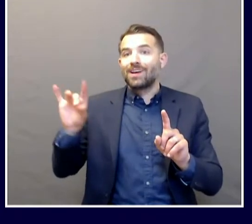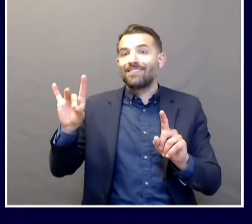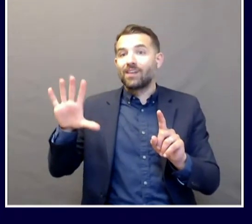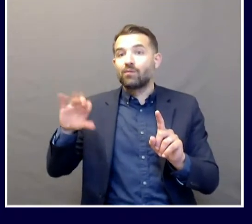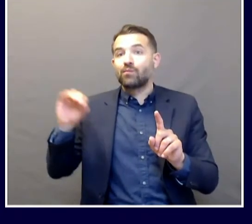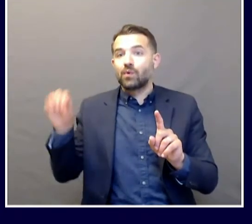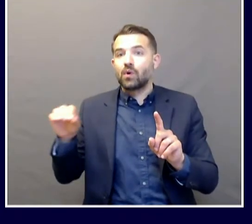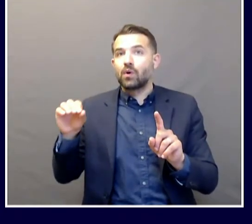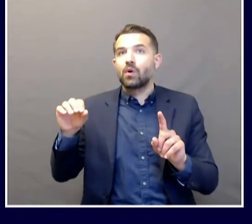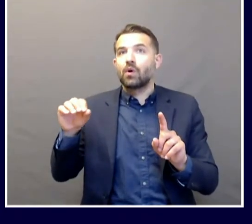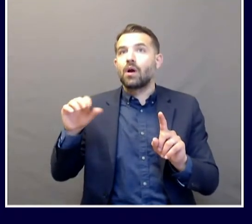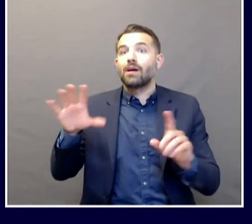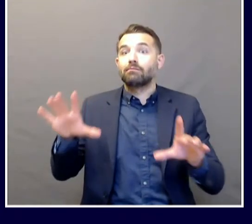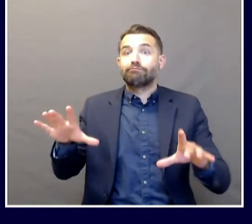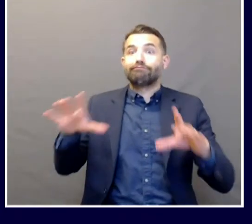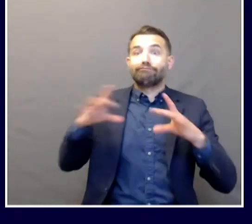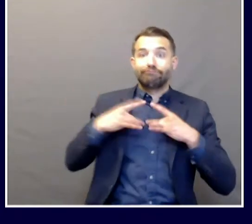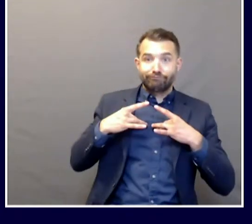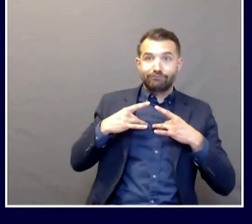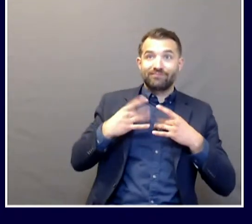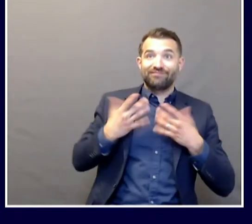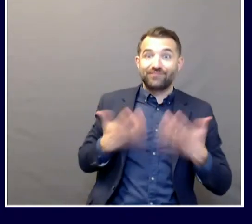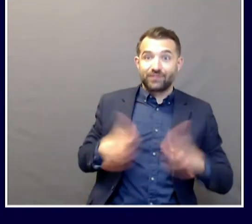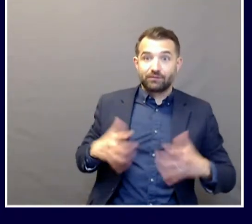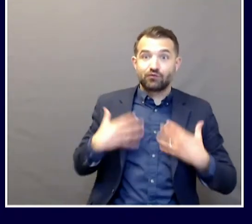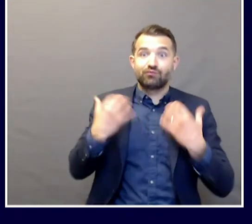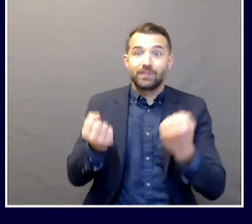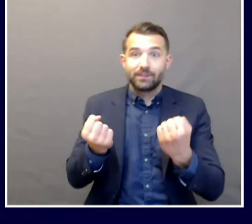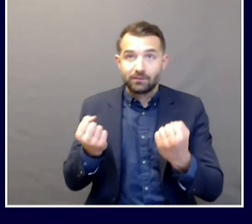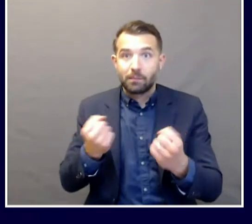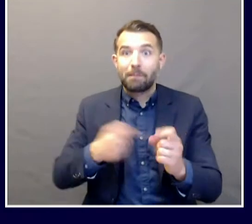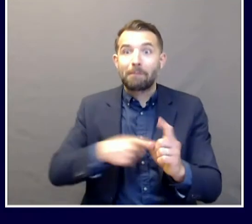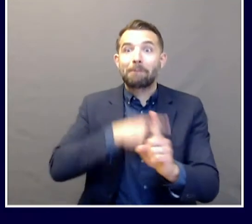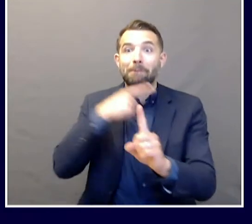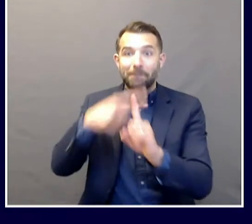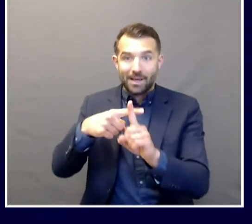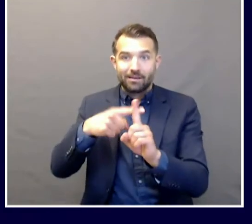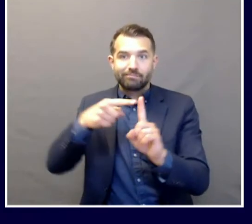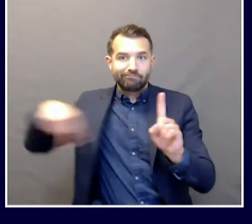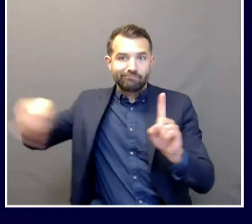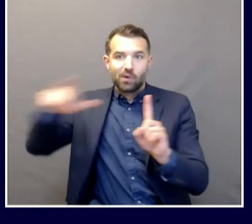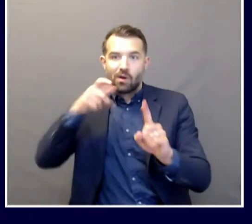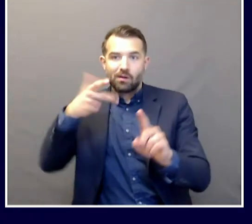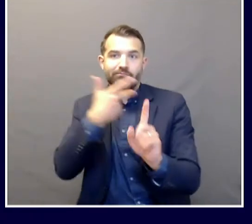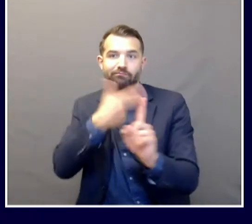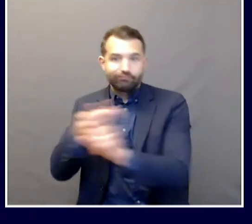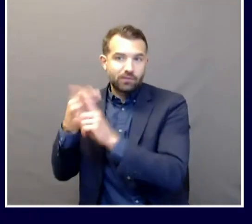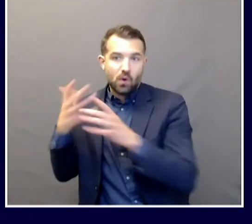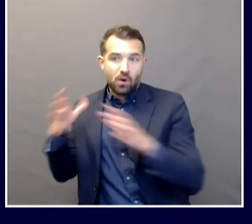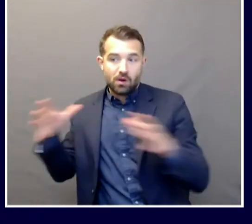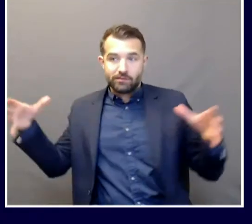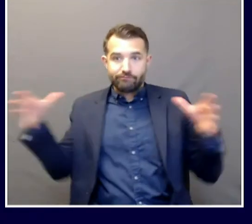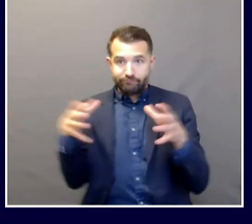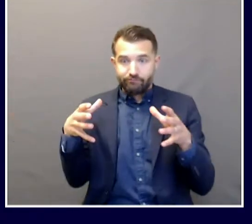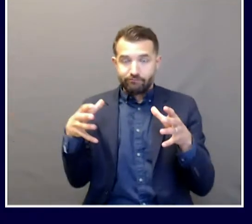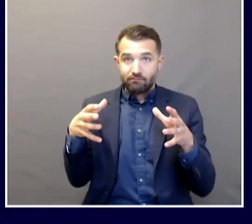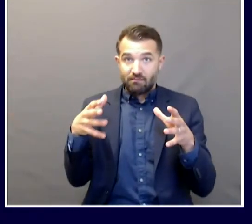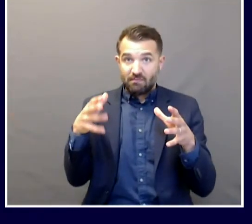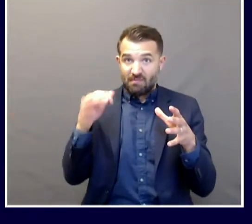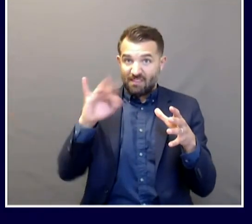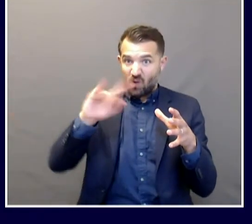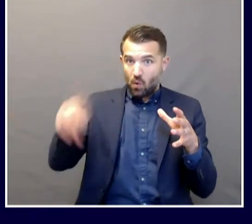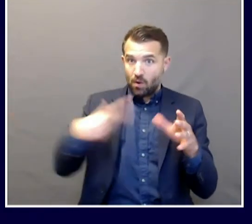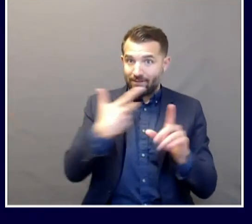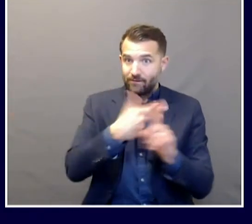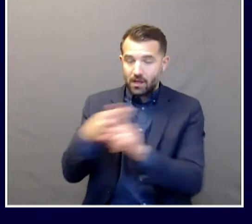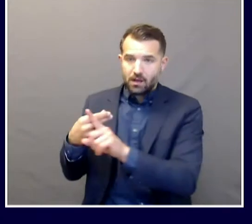idea how much those people boost up the percentage that we're currently at? Yep, that's a